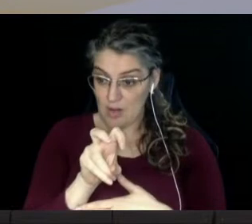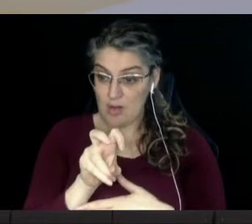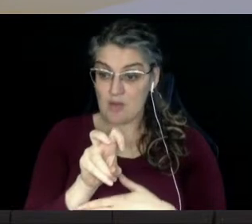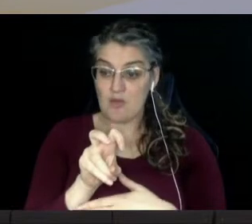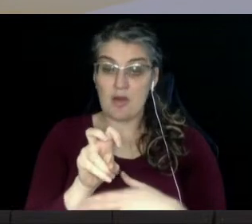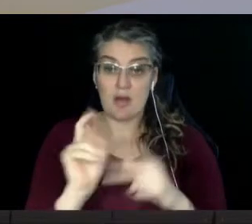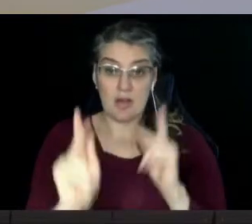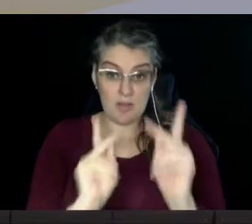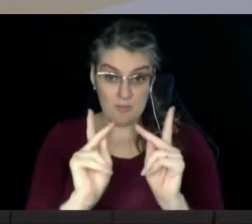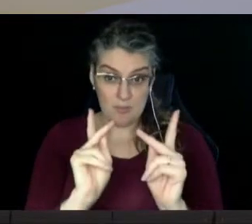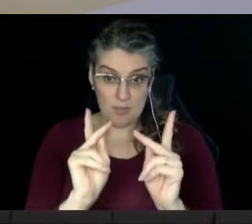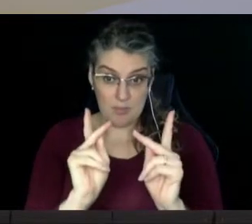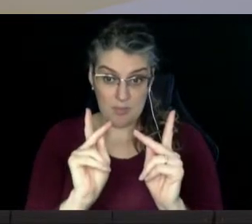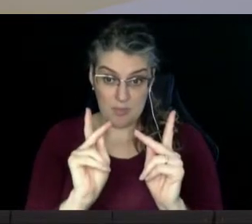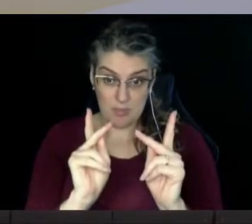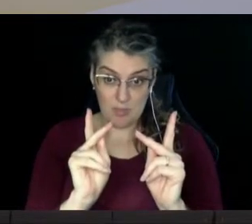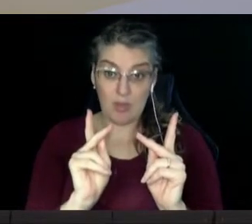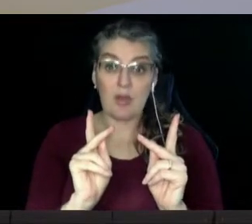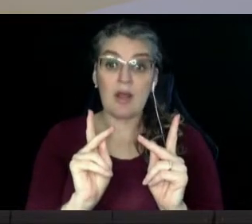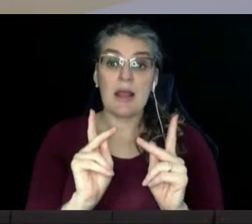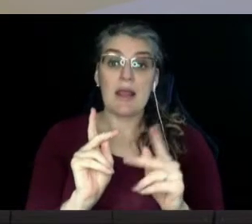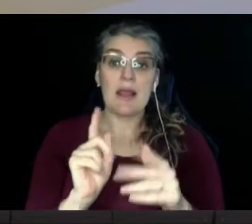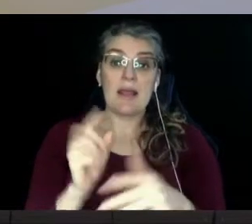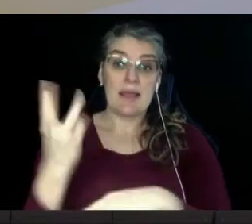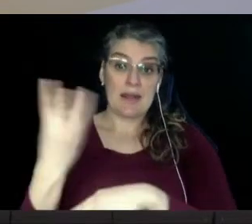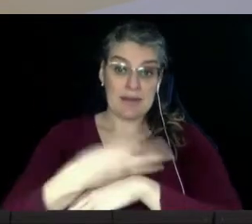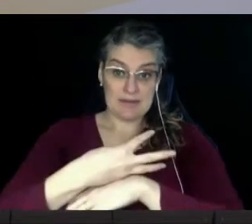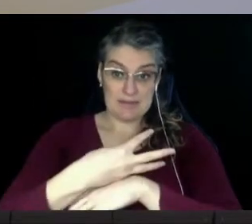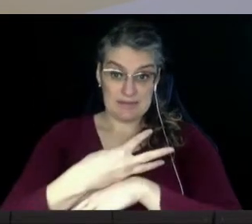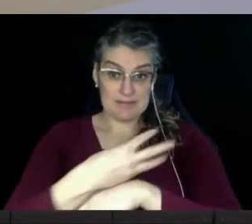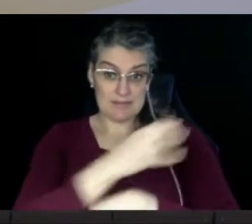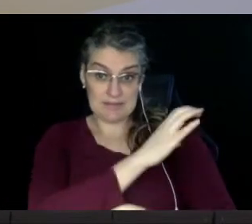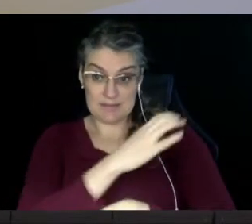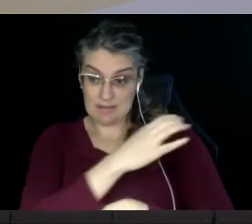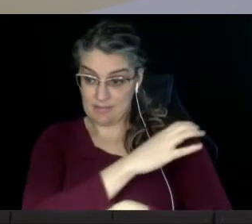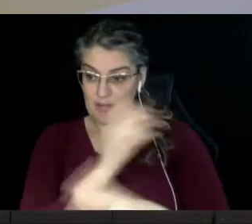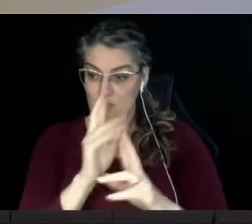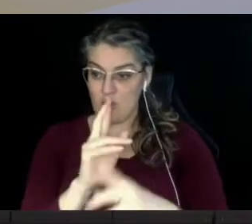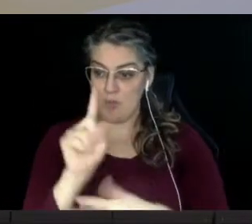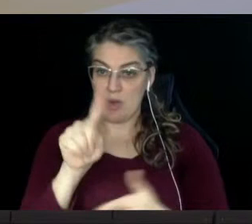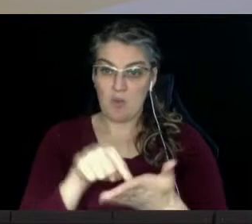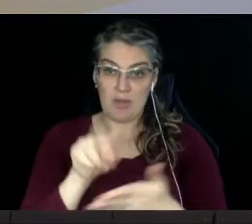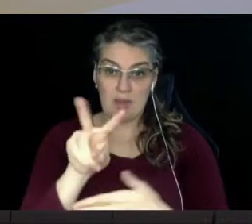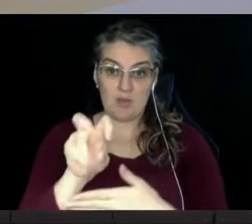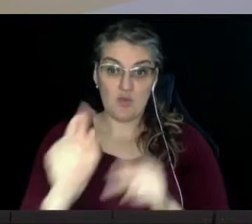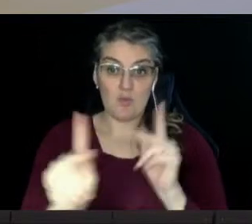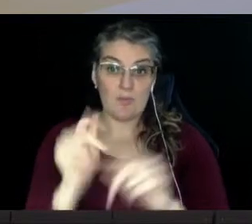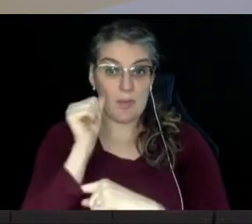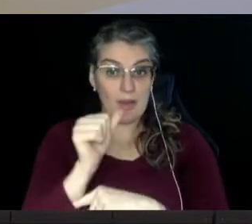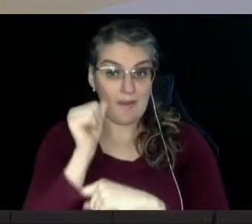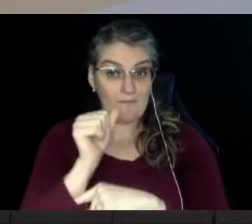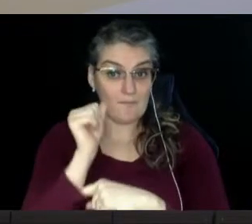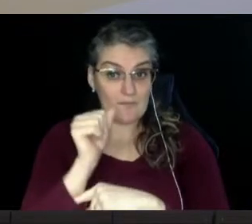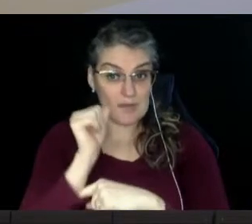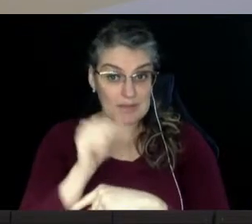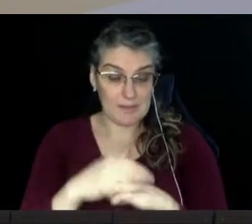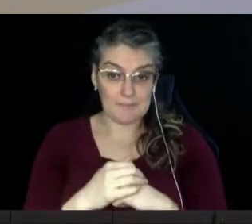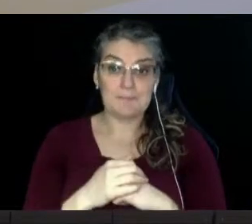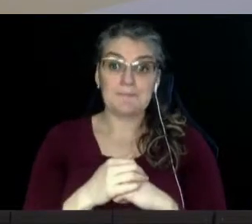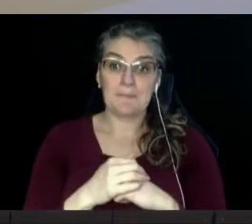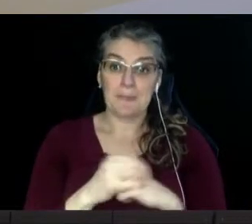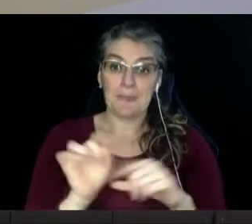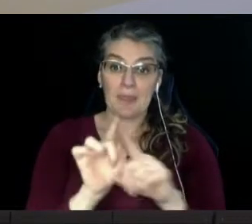day over those 6 days of clinics. In addition, home care will also be administering doses of vaccine to